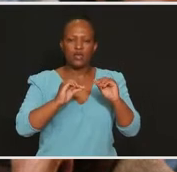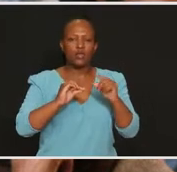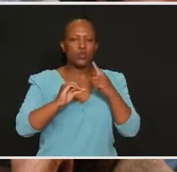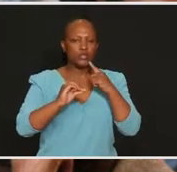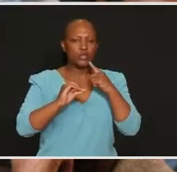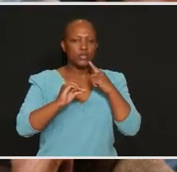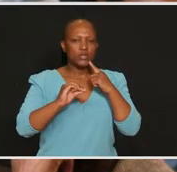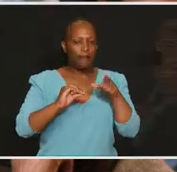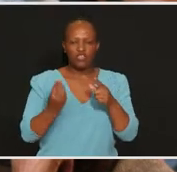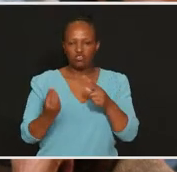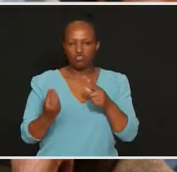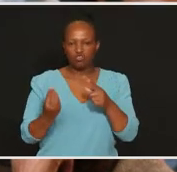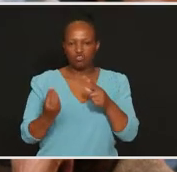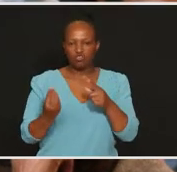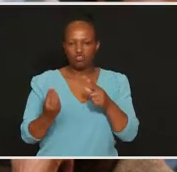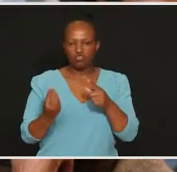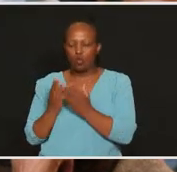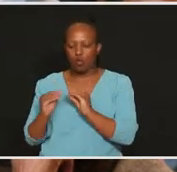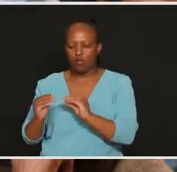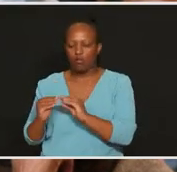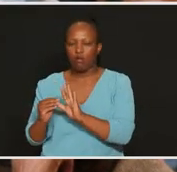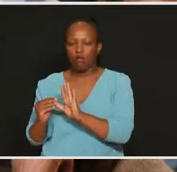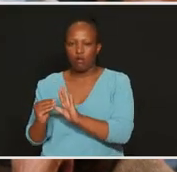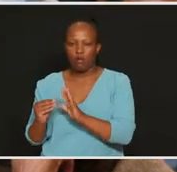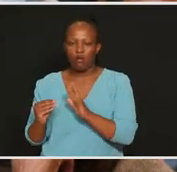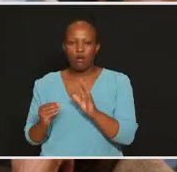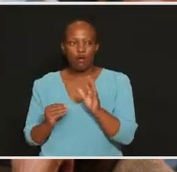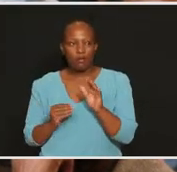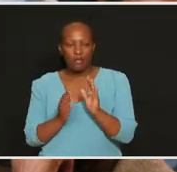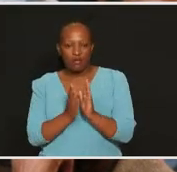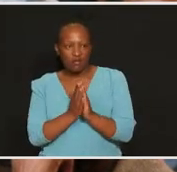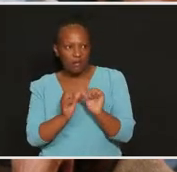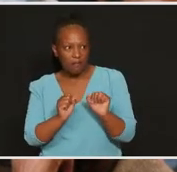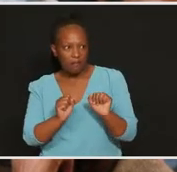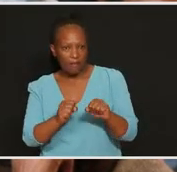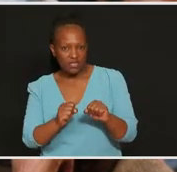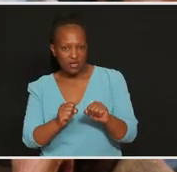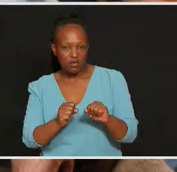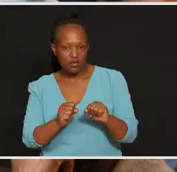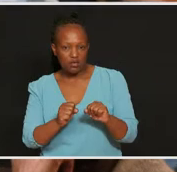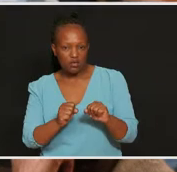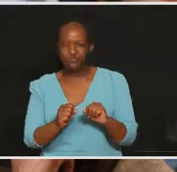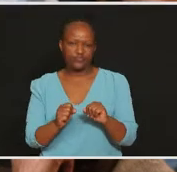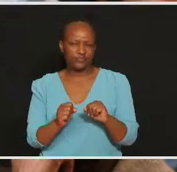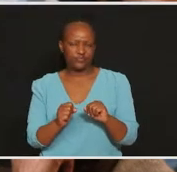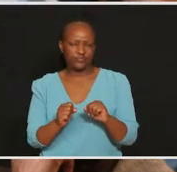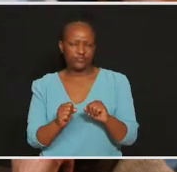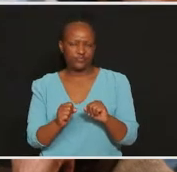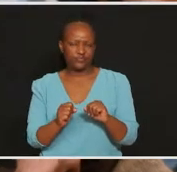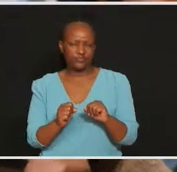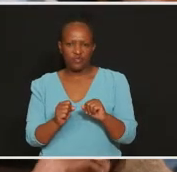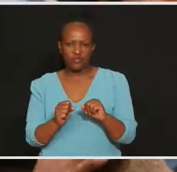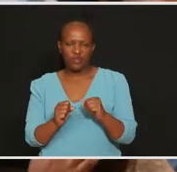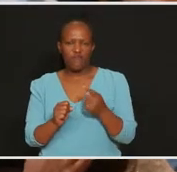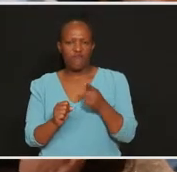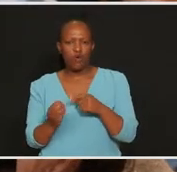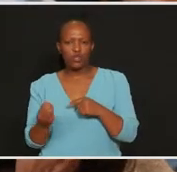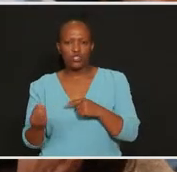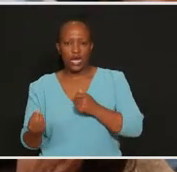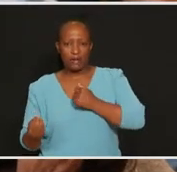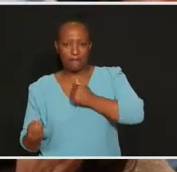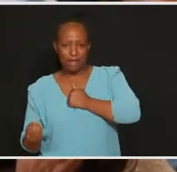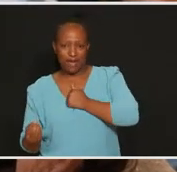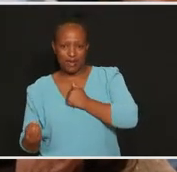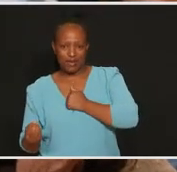I'm educating my child I need not ask for permission for my to the ACT to act and my